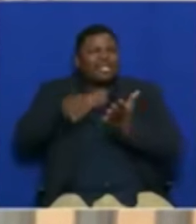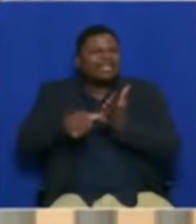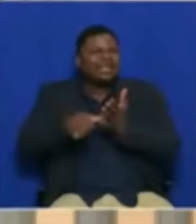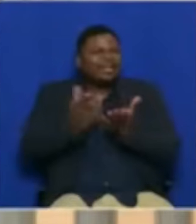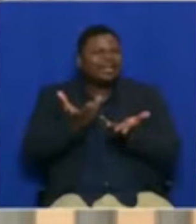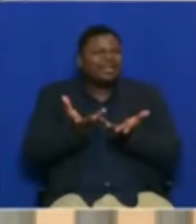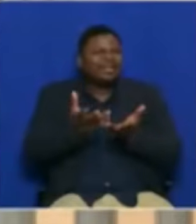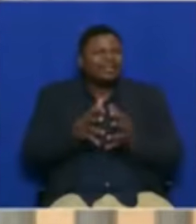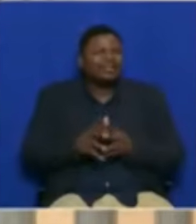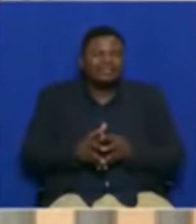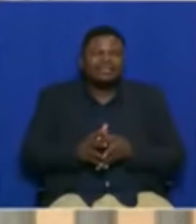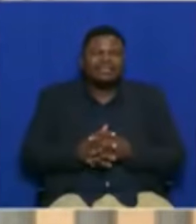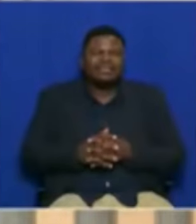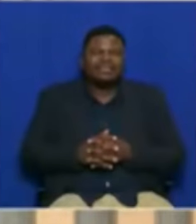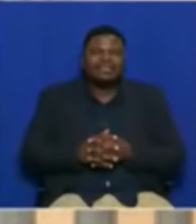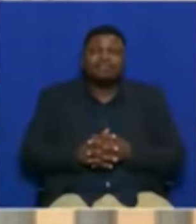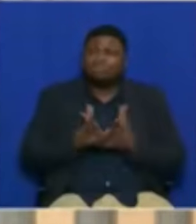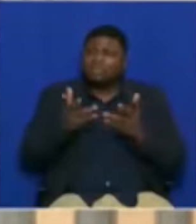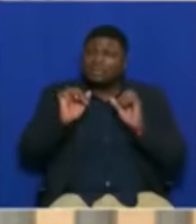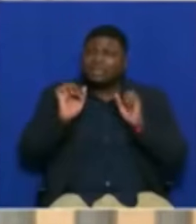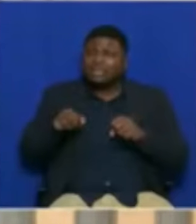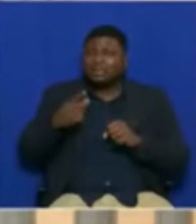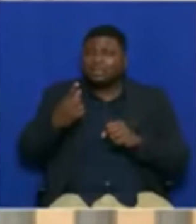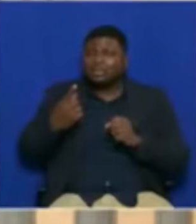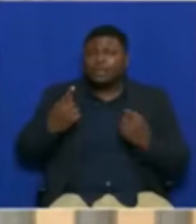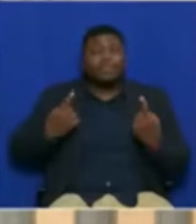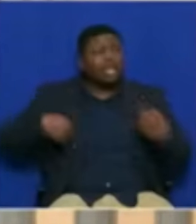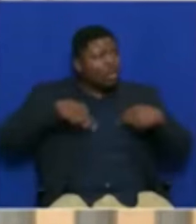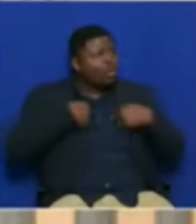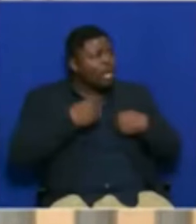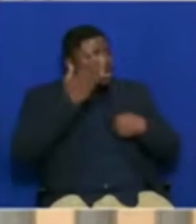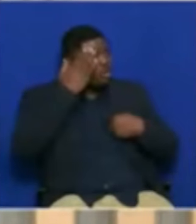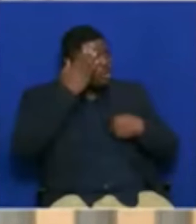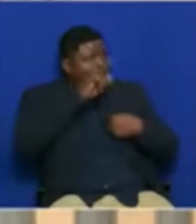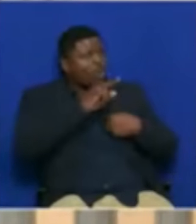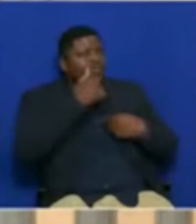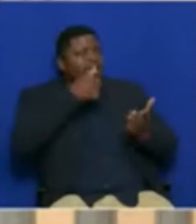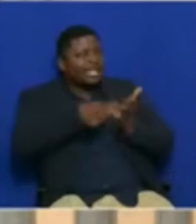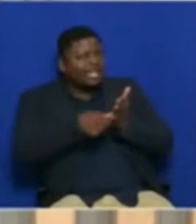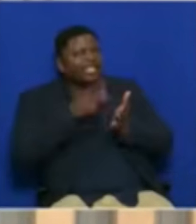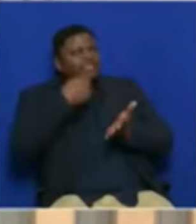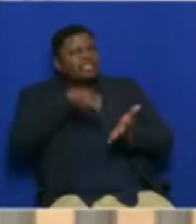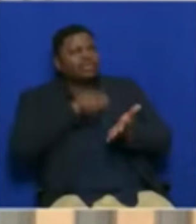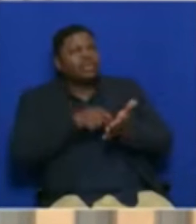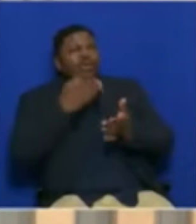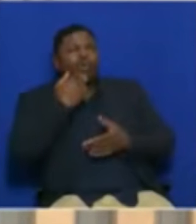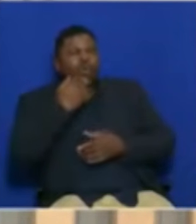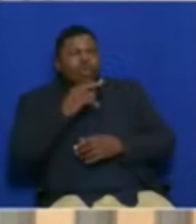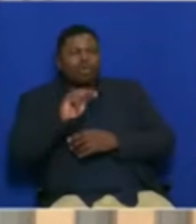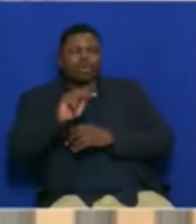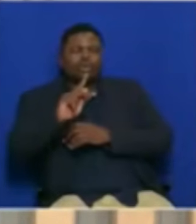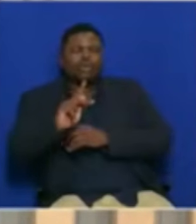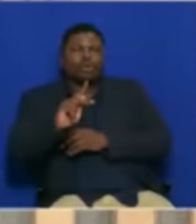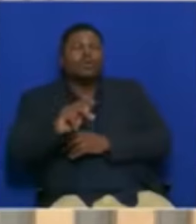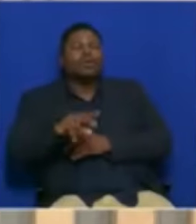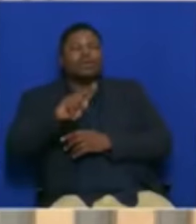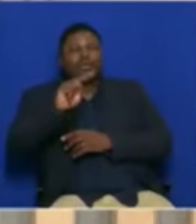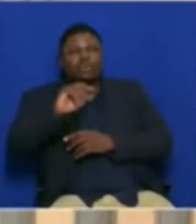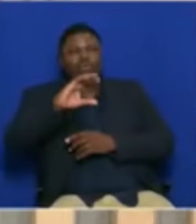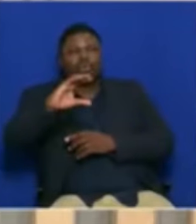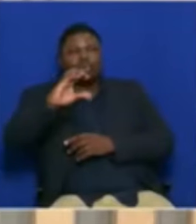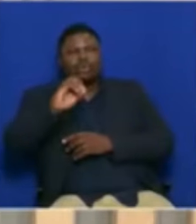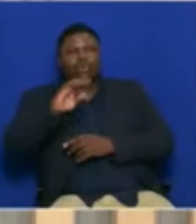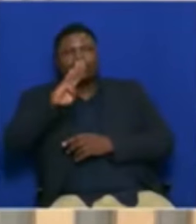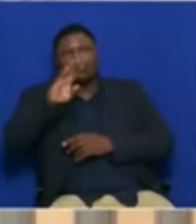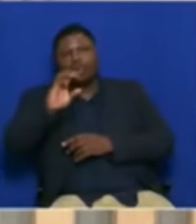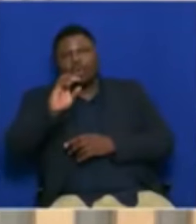We know the letter. Yeah. The letter is signed by Brigadier Ngube. It reflects under inquiries the name